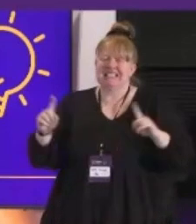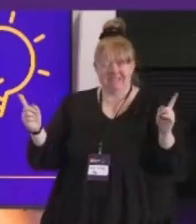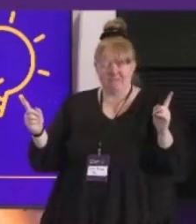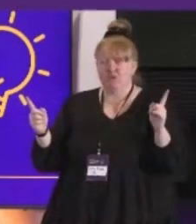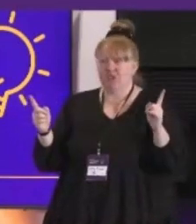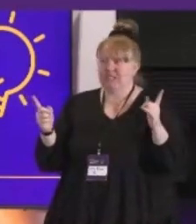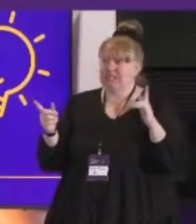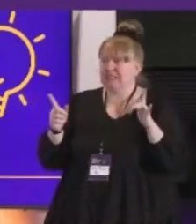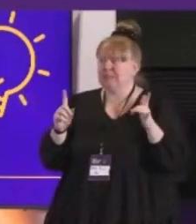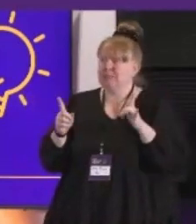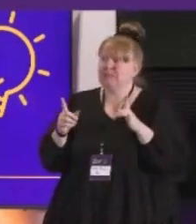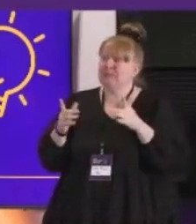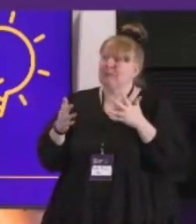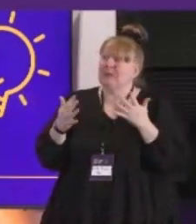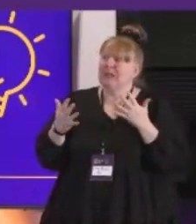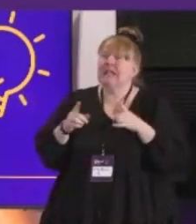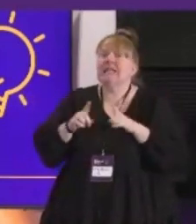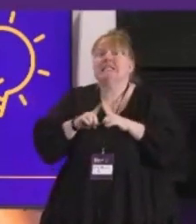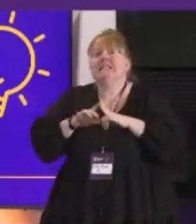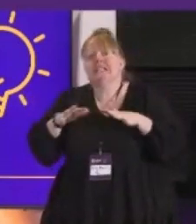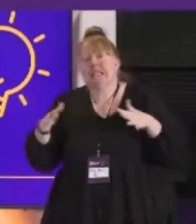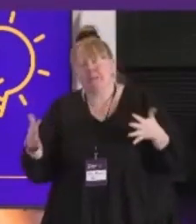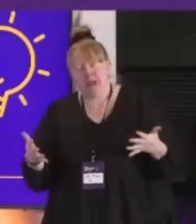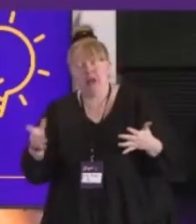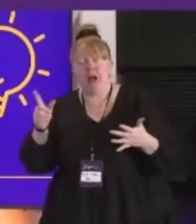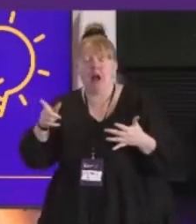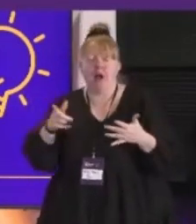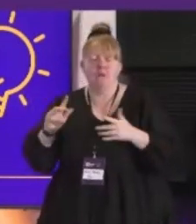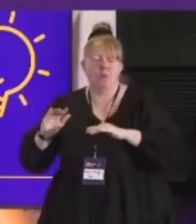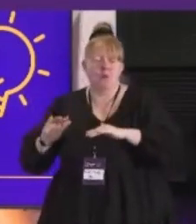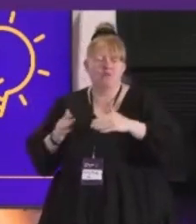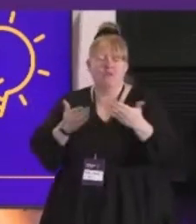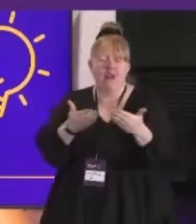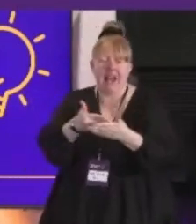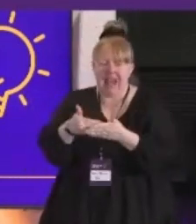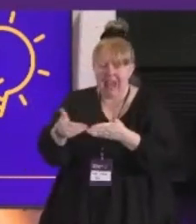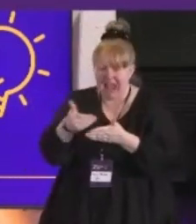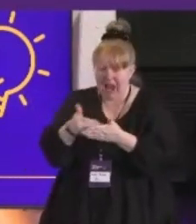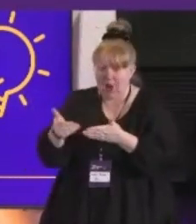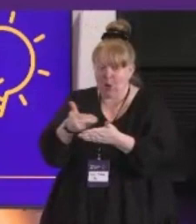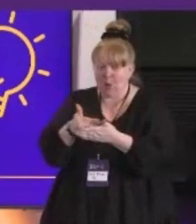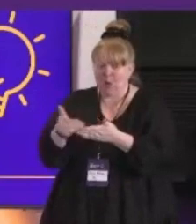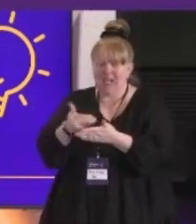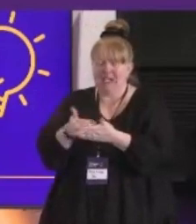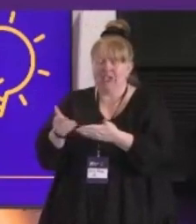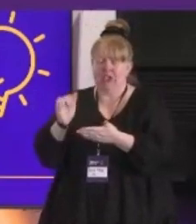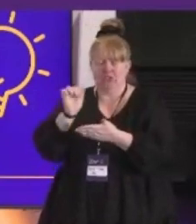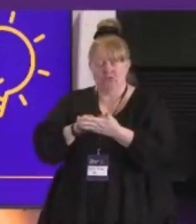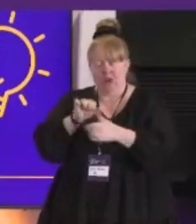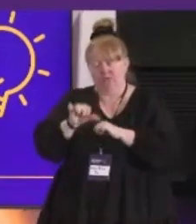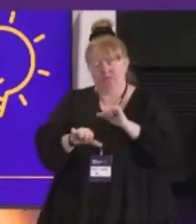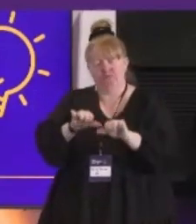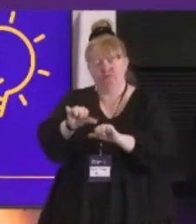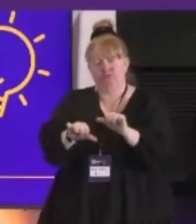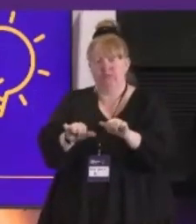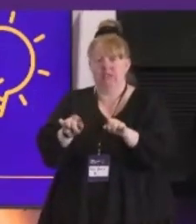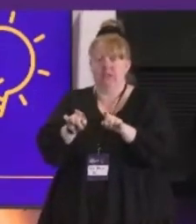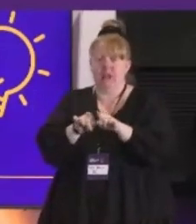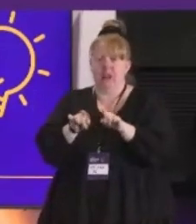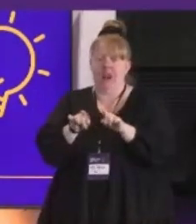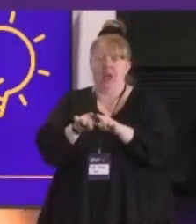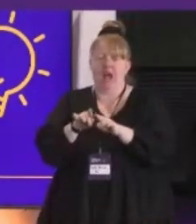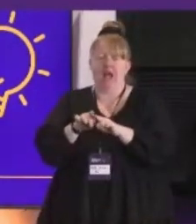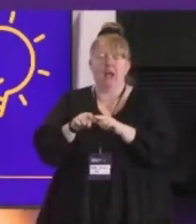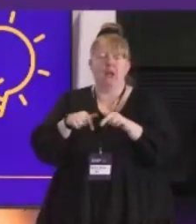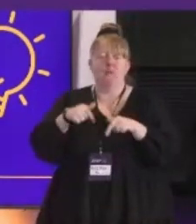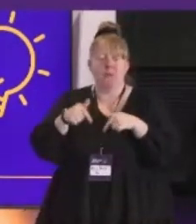again, very similar to what we're talking about, but providing language and etiquette and so much more. You know, what do you call different mobility devices? So you